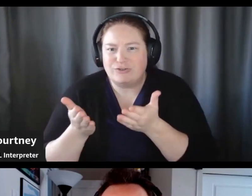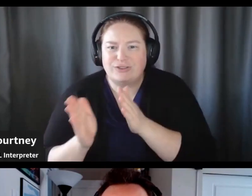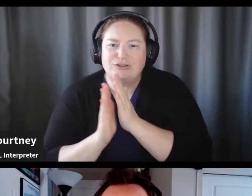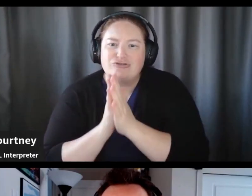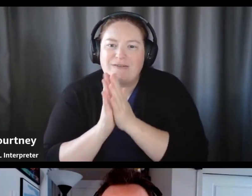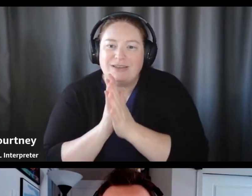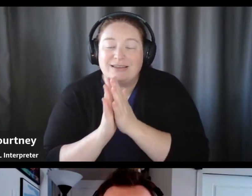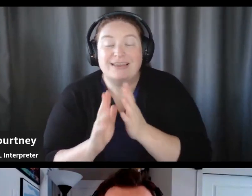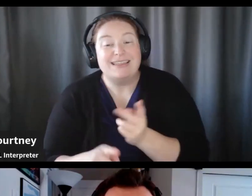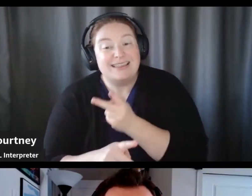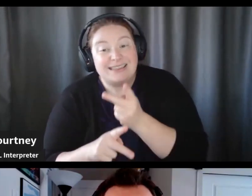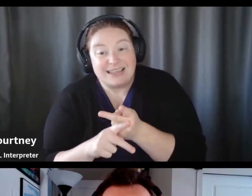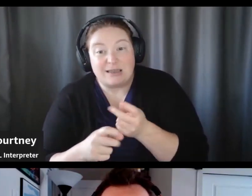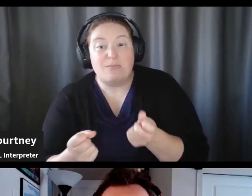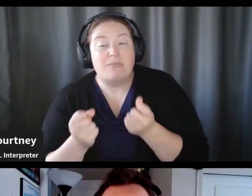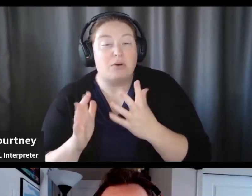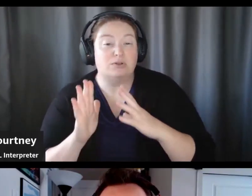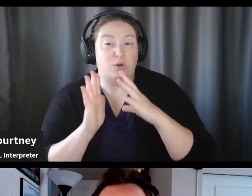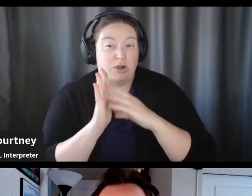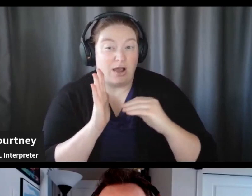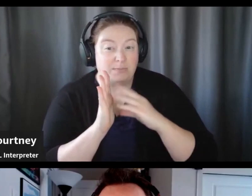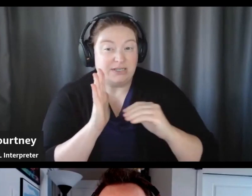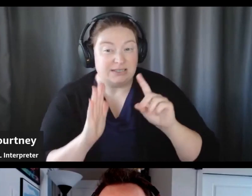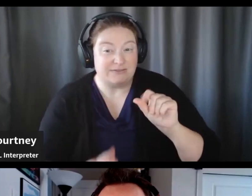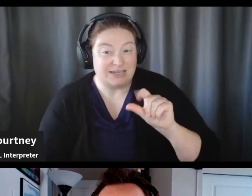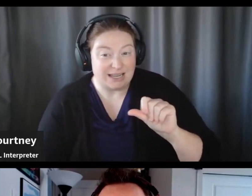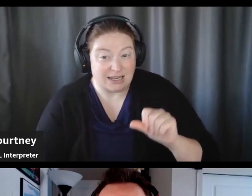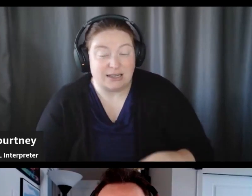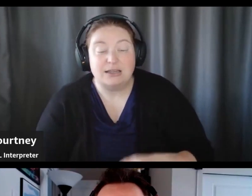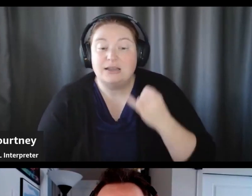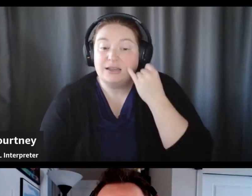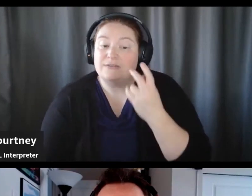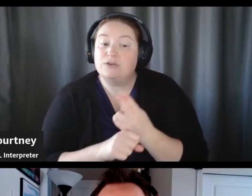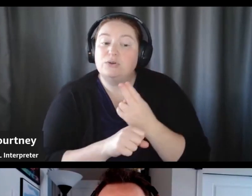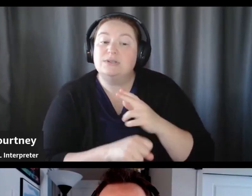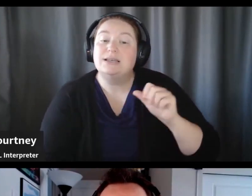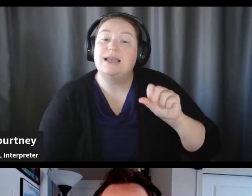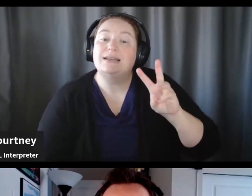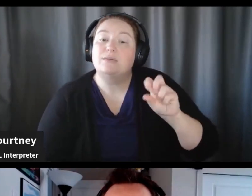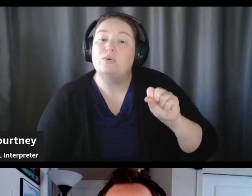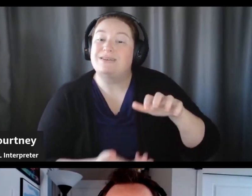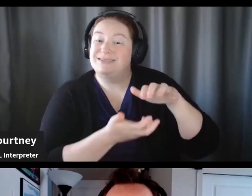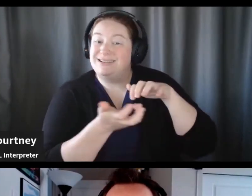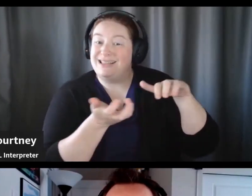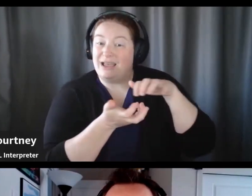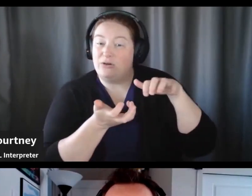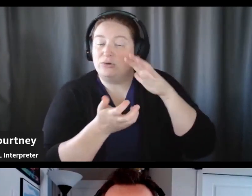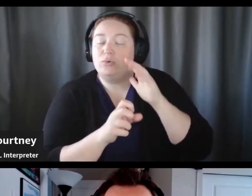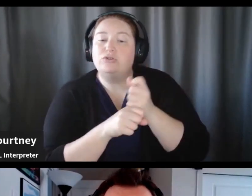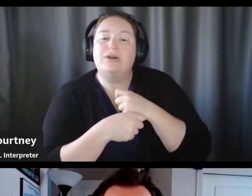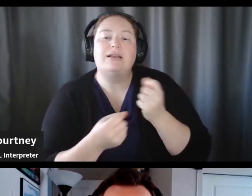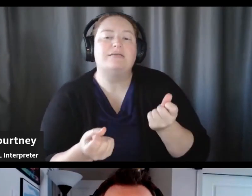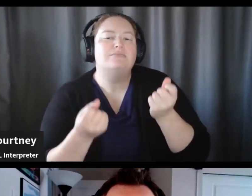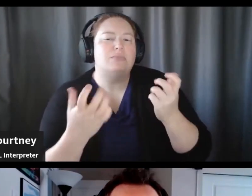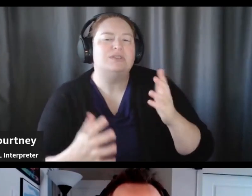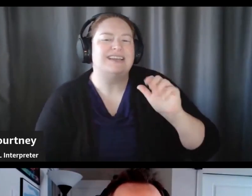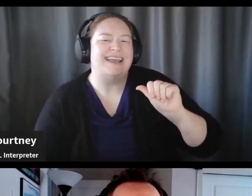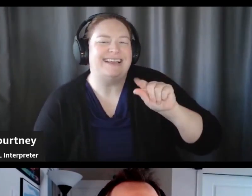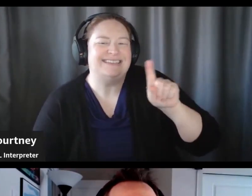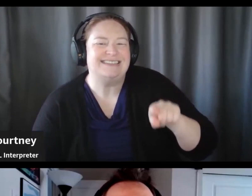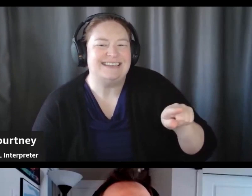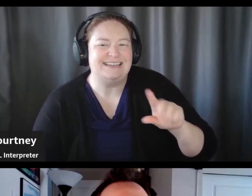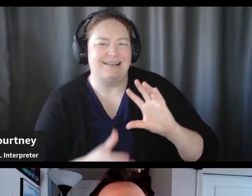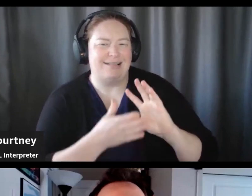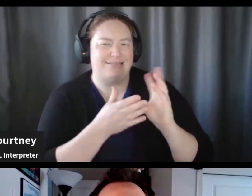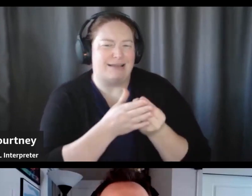of data. If they are using something like an AWS cloud, they would create a multi-AZ sort of a cluster or a